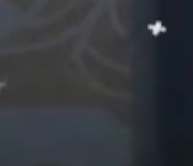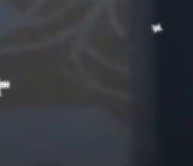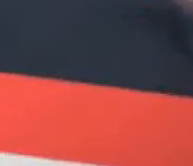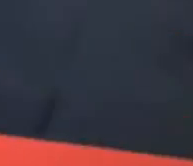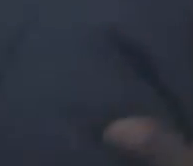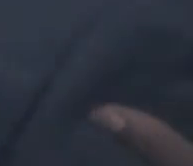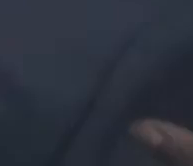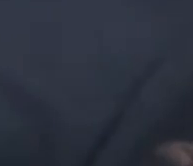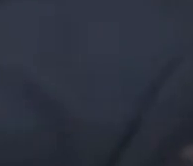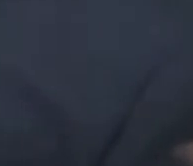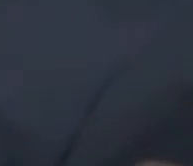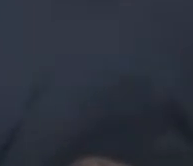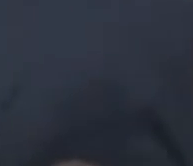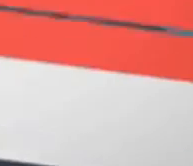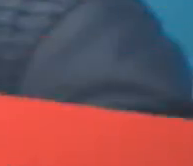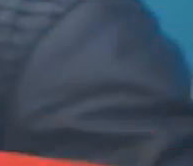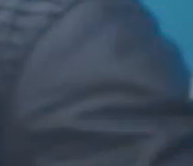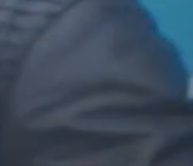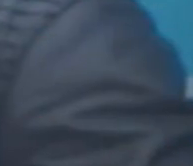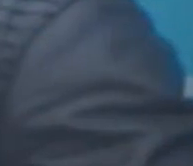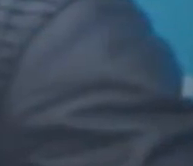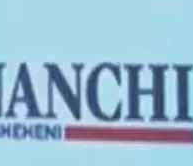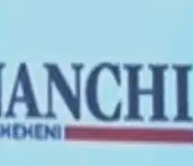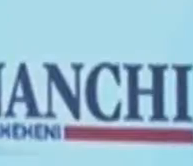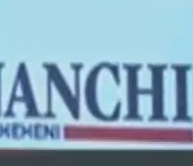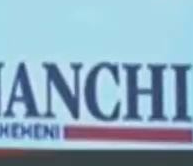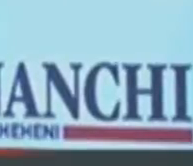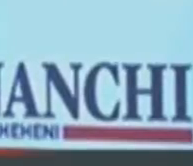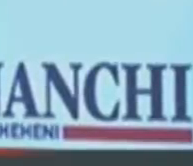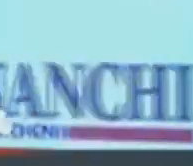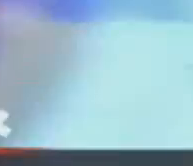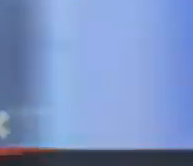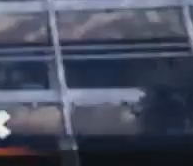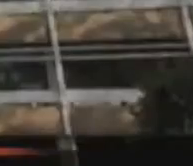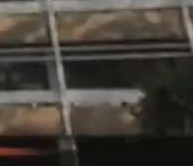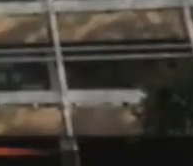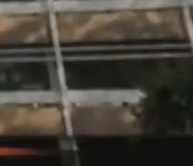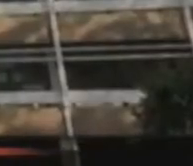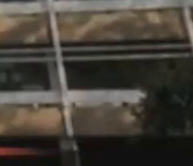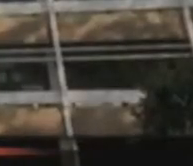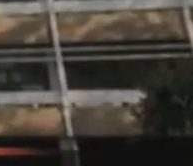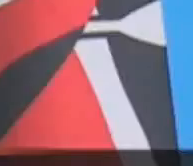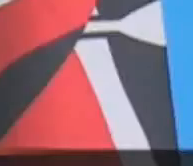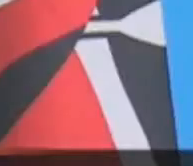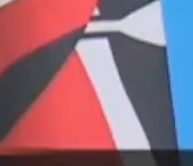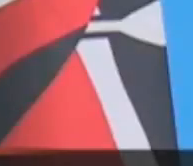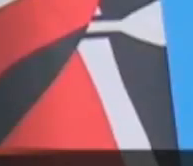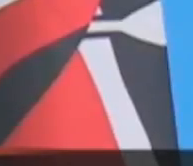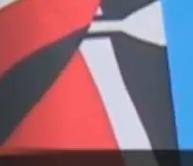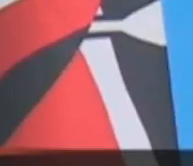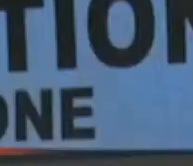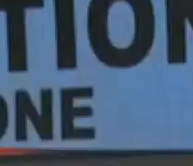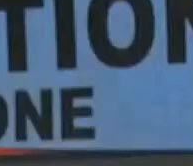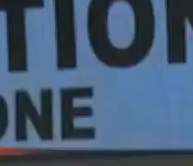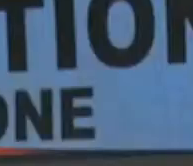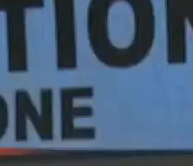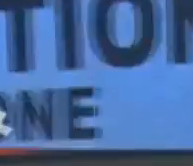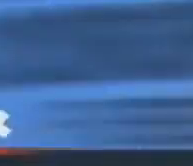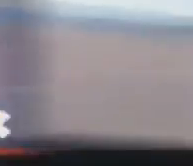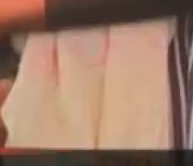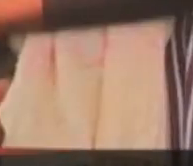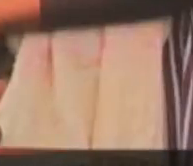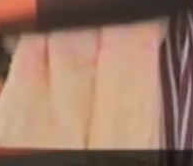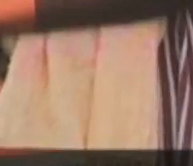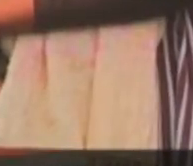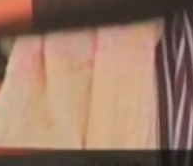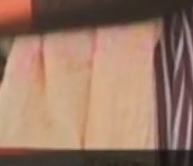The equipment that the hospitals have been getting are substandard gloves and face masks. This building here has got its fair share of criminals. There